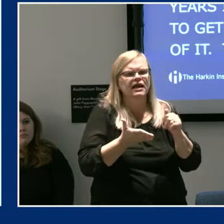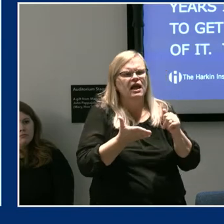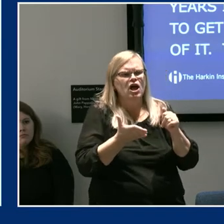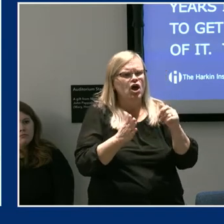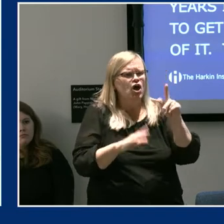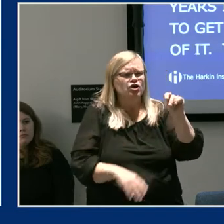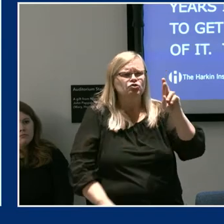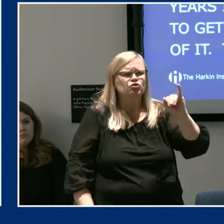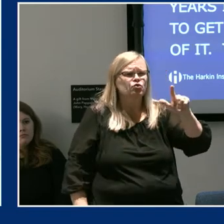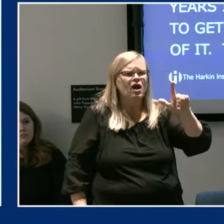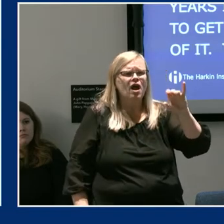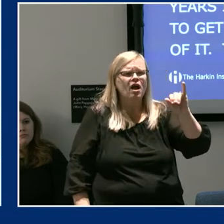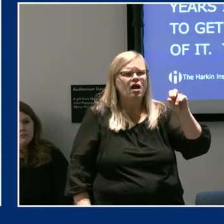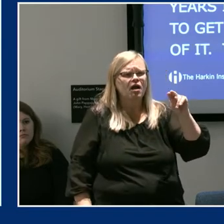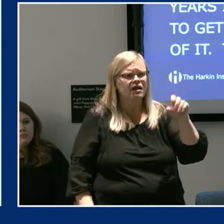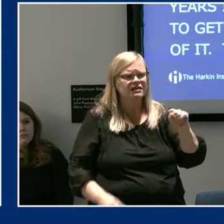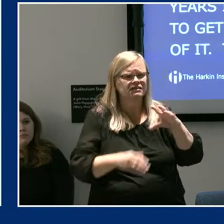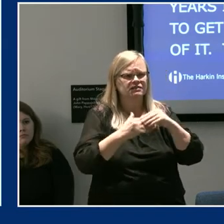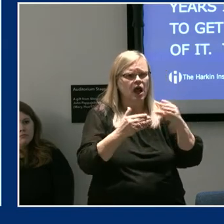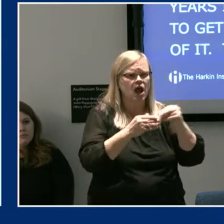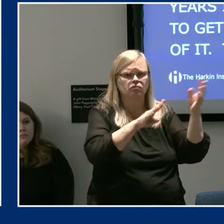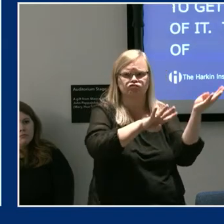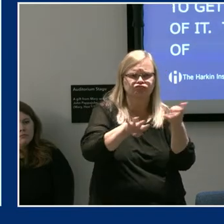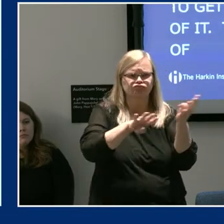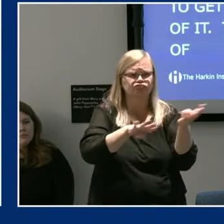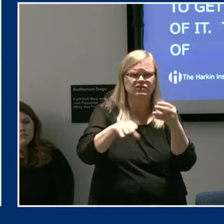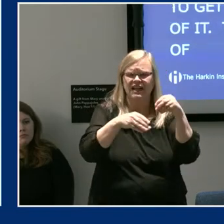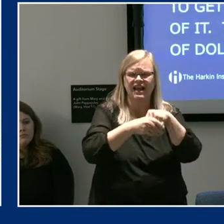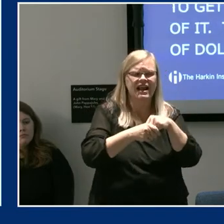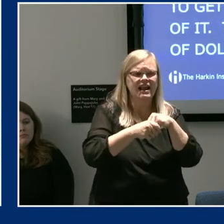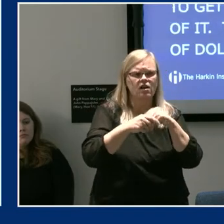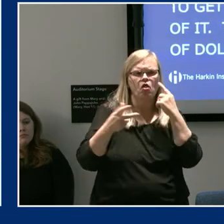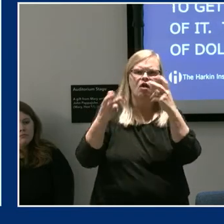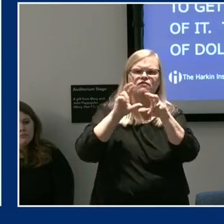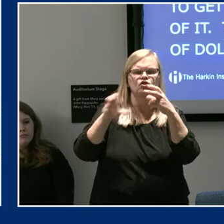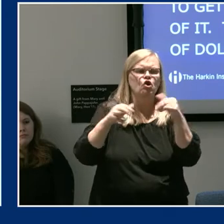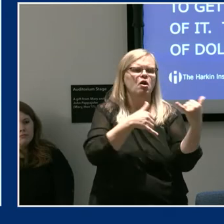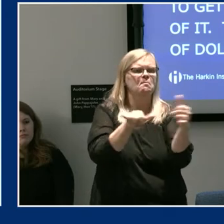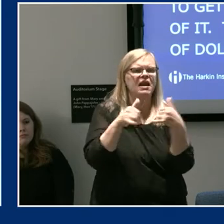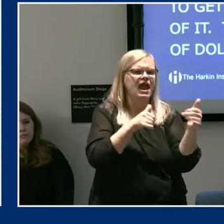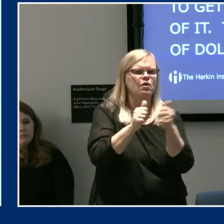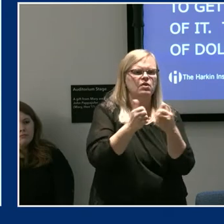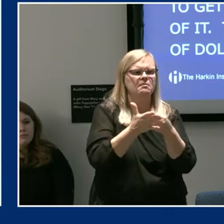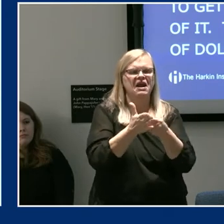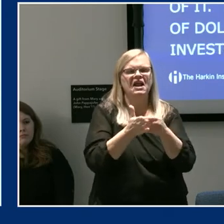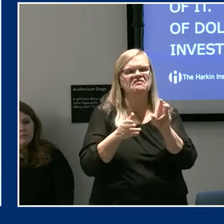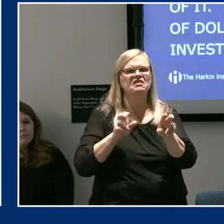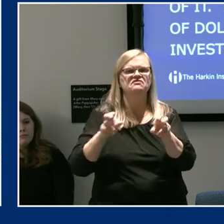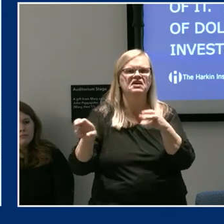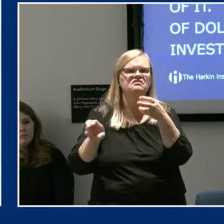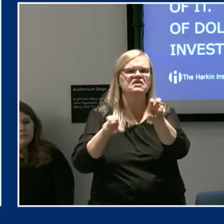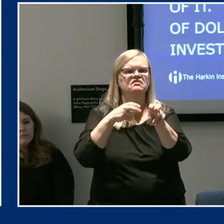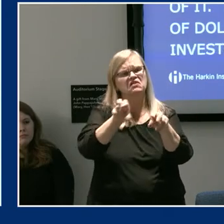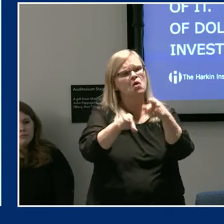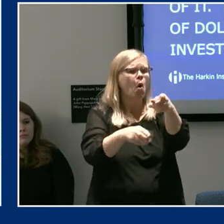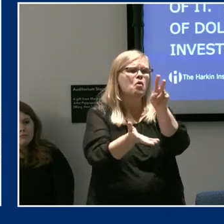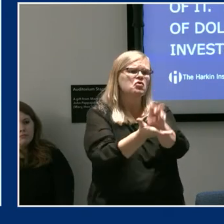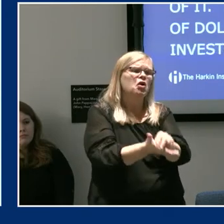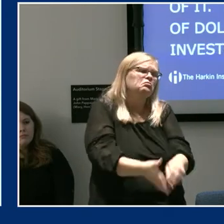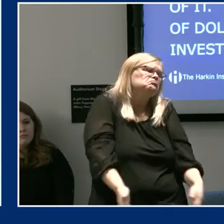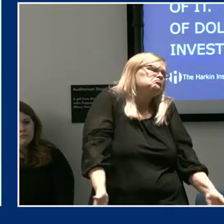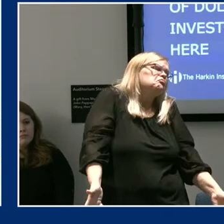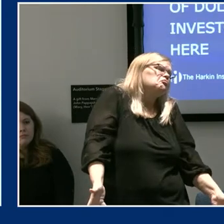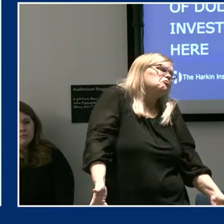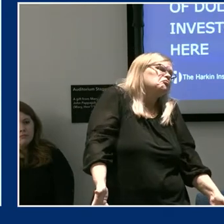of dollars now flowing into Wall Street for investors to just play around with and invest here and there. Hey, and if you lose,